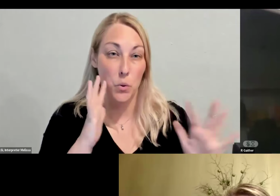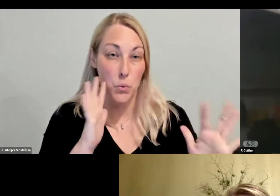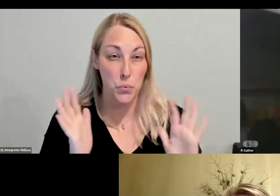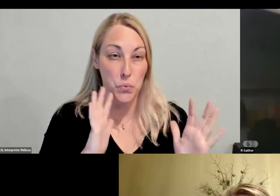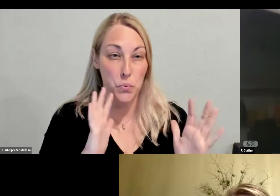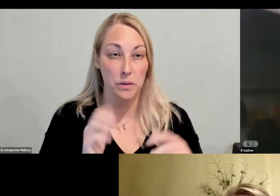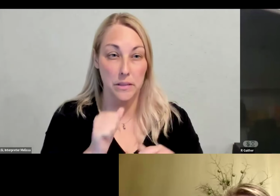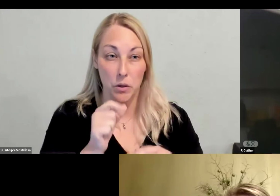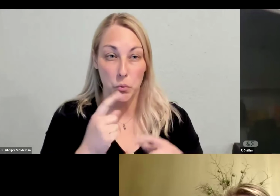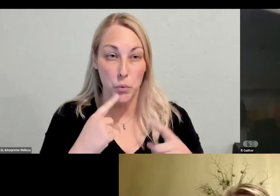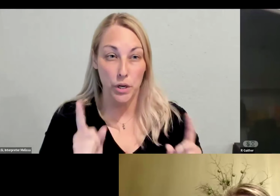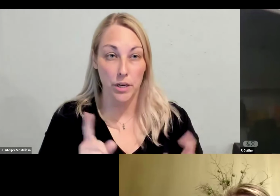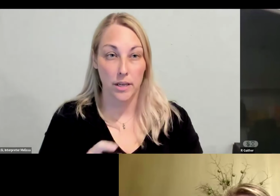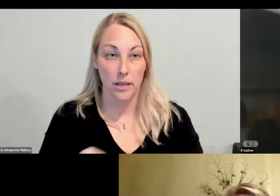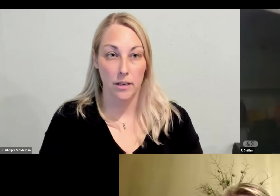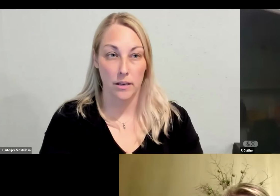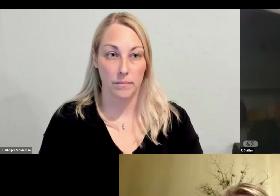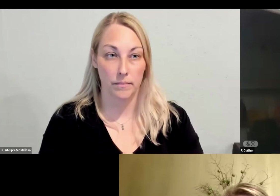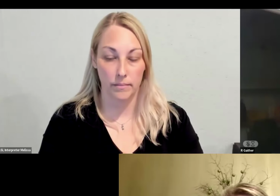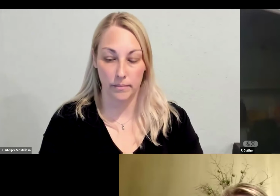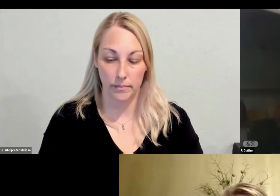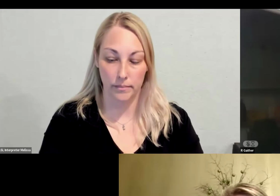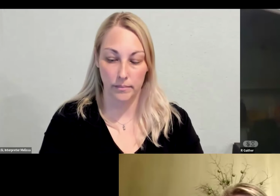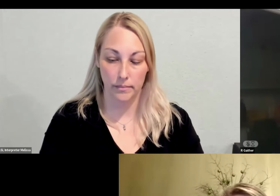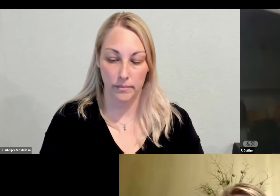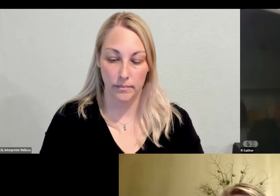Can you all hear me?